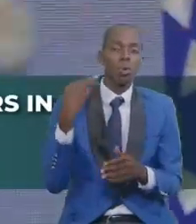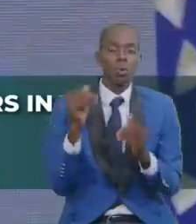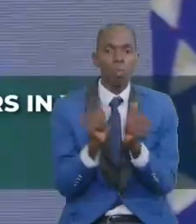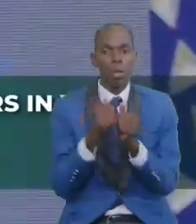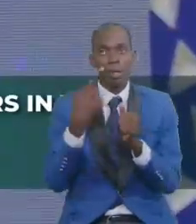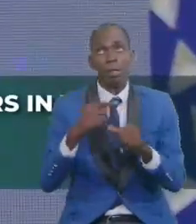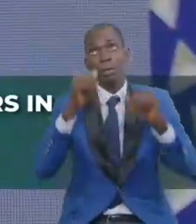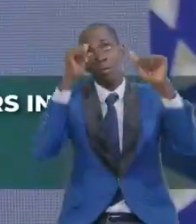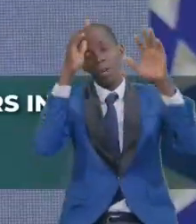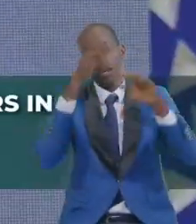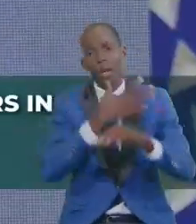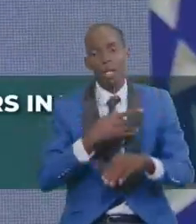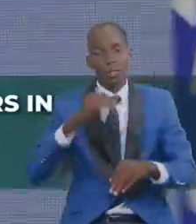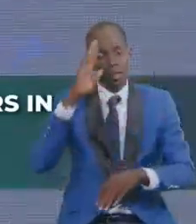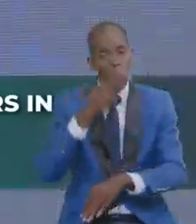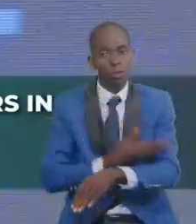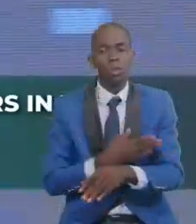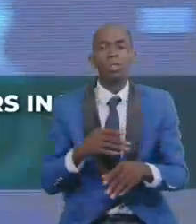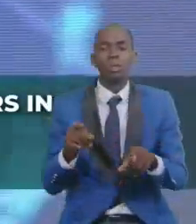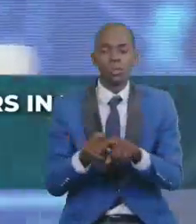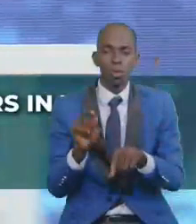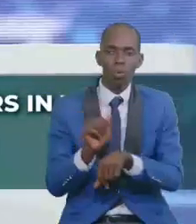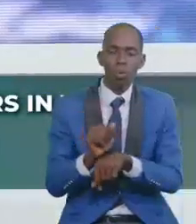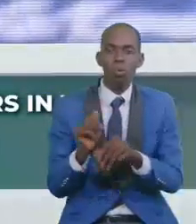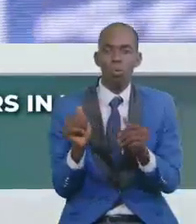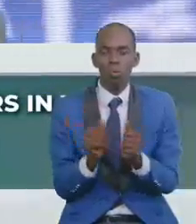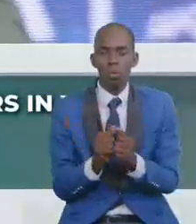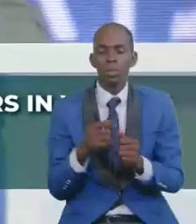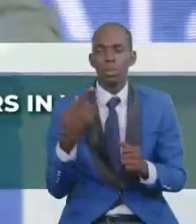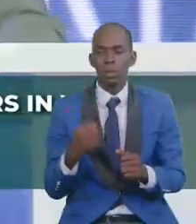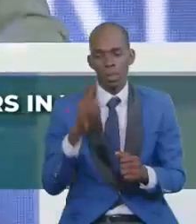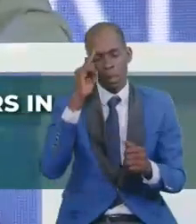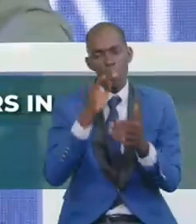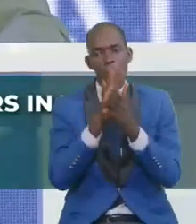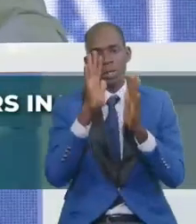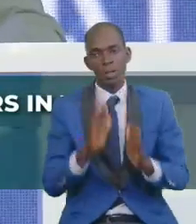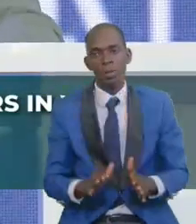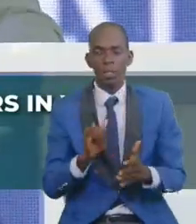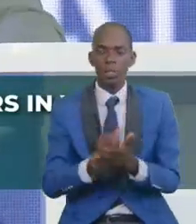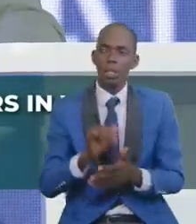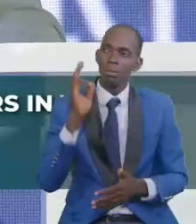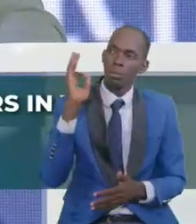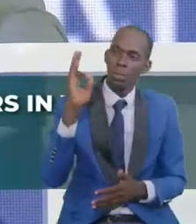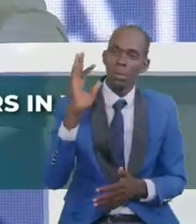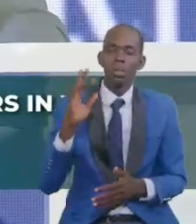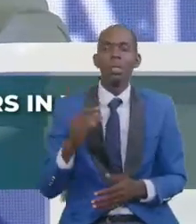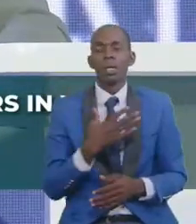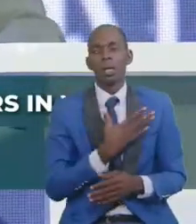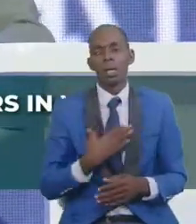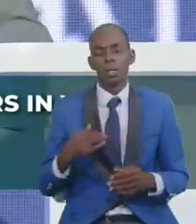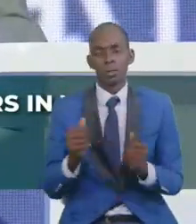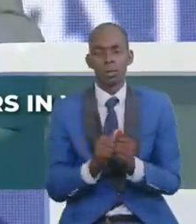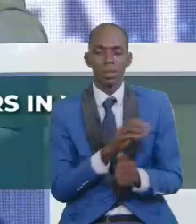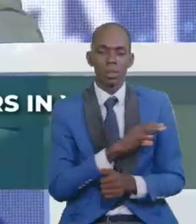and the Son, it works with the believer, the minister, and Christ our Lord.